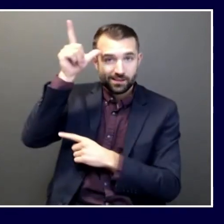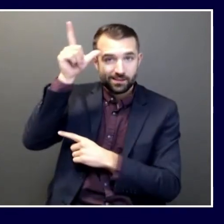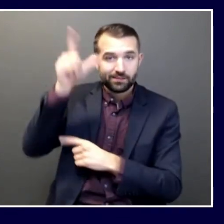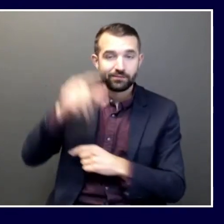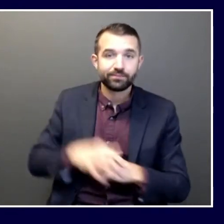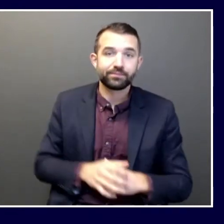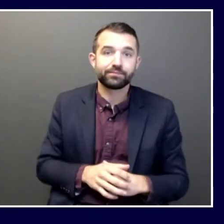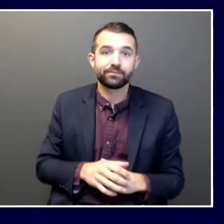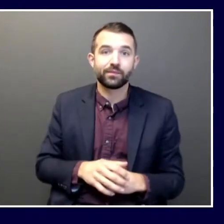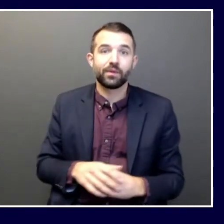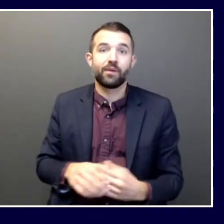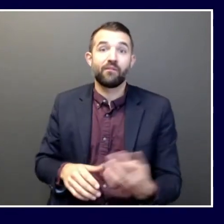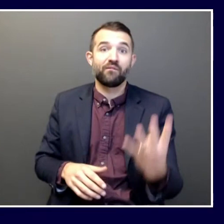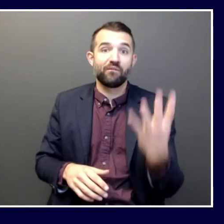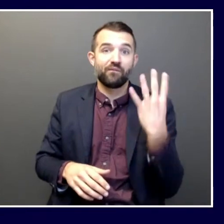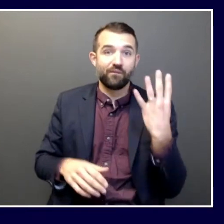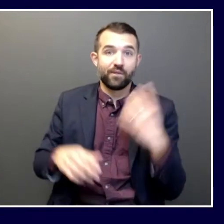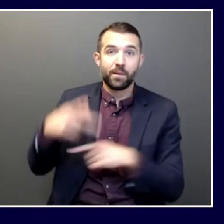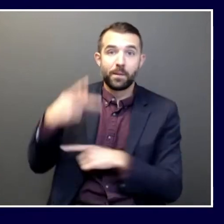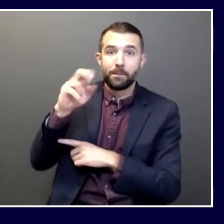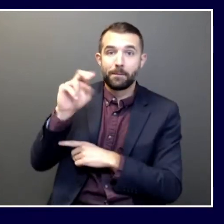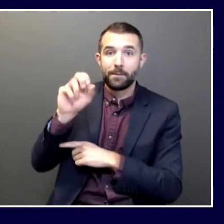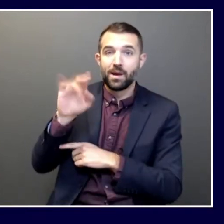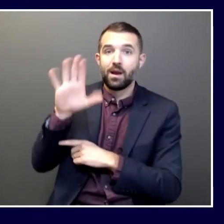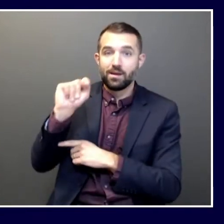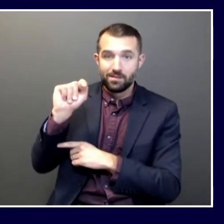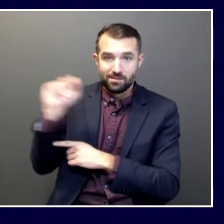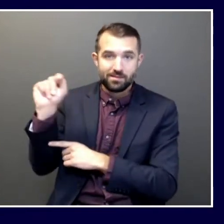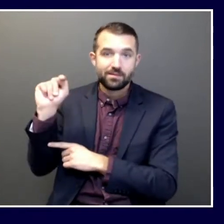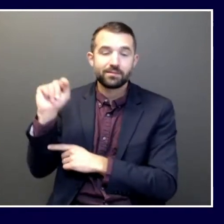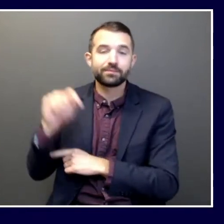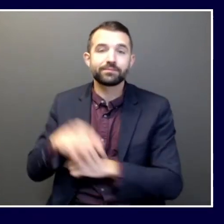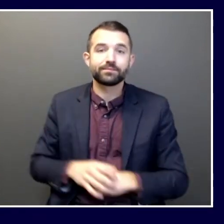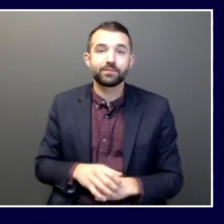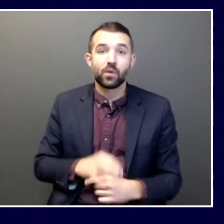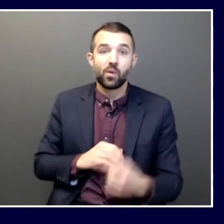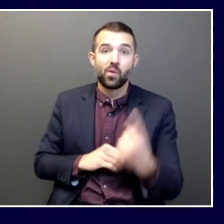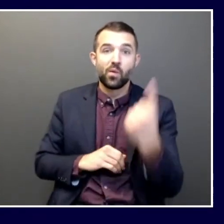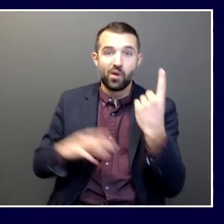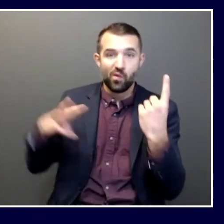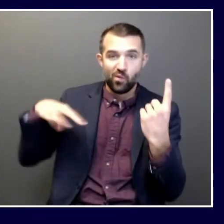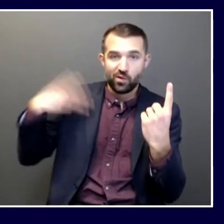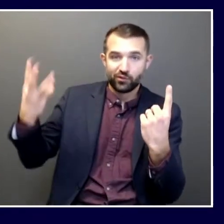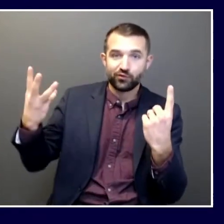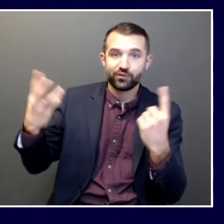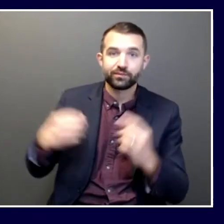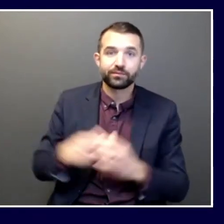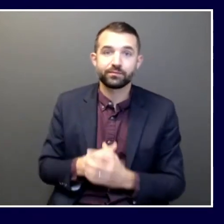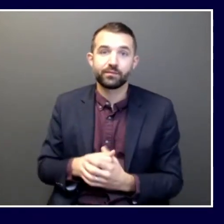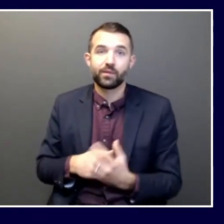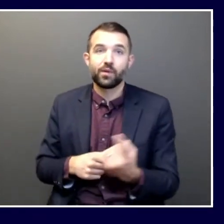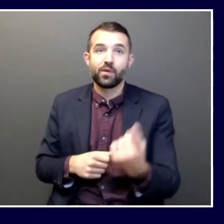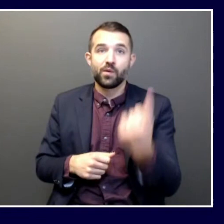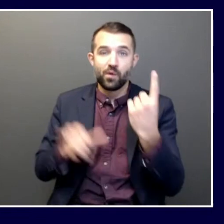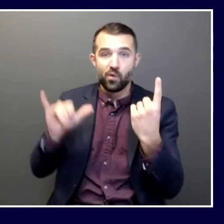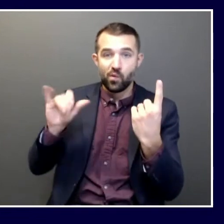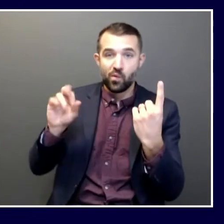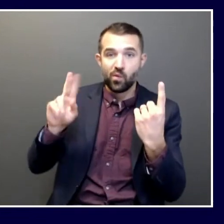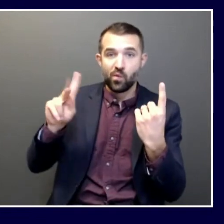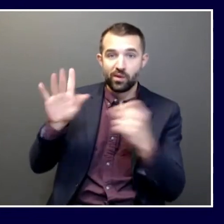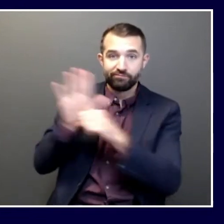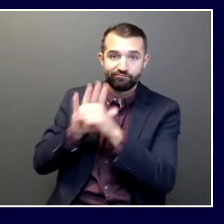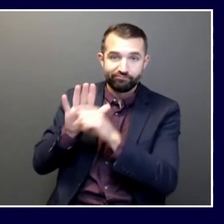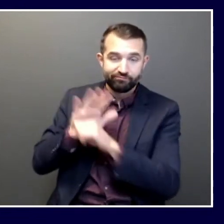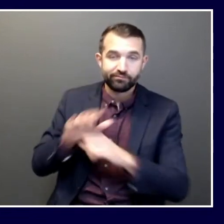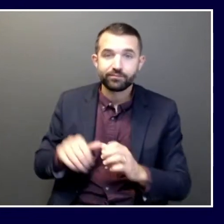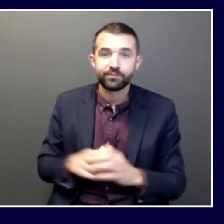Penobscot County, 1 from Washington County, and another from York County. 4 of these